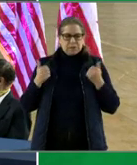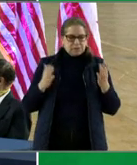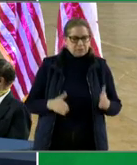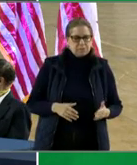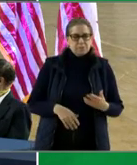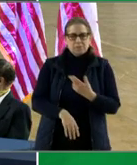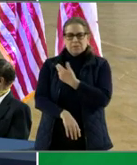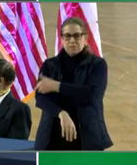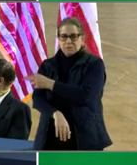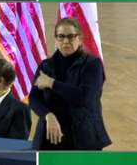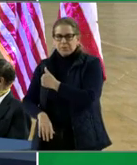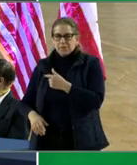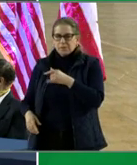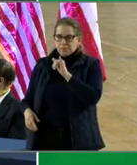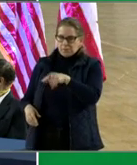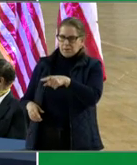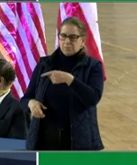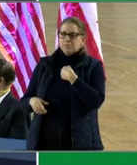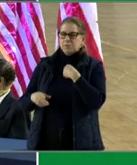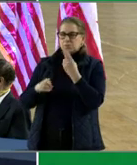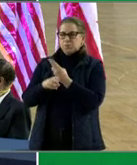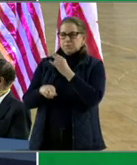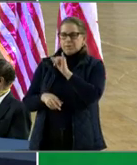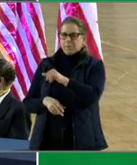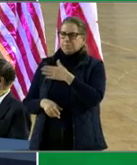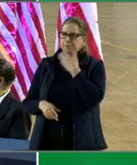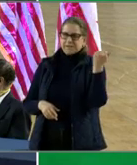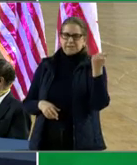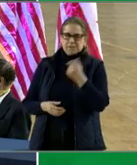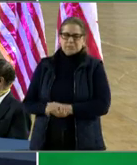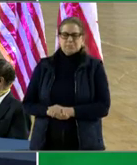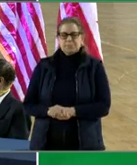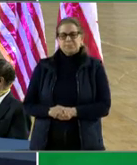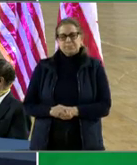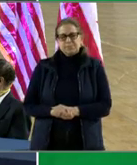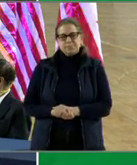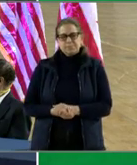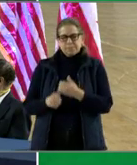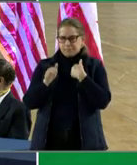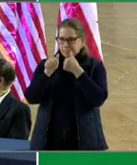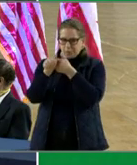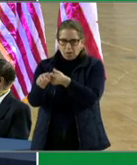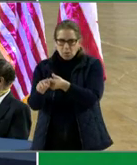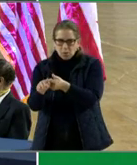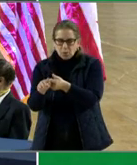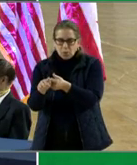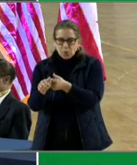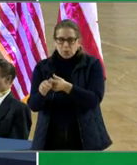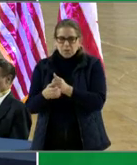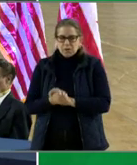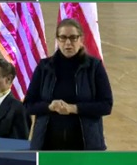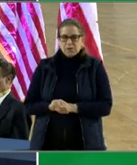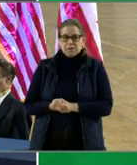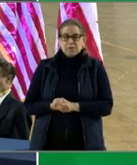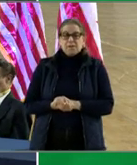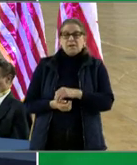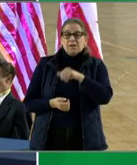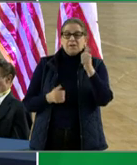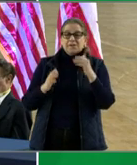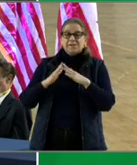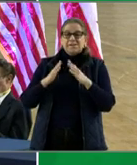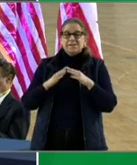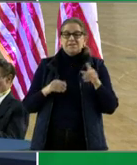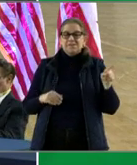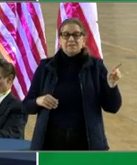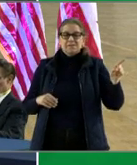spit out. Our residents also know, because they're watching every day, the experience of other cities, the impact on